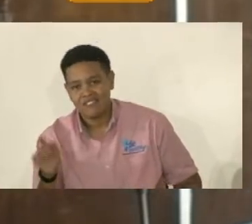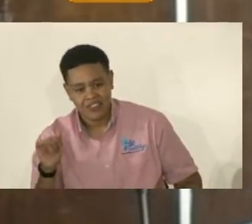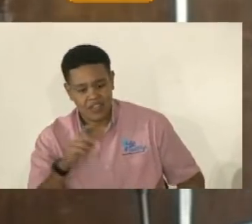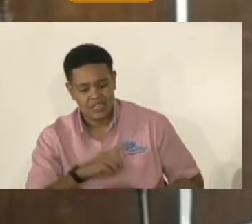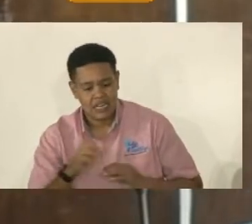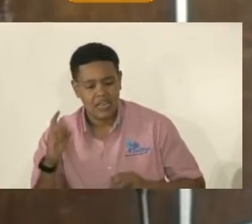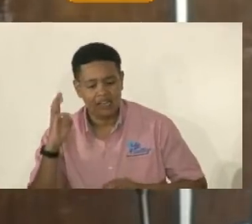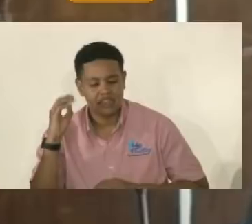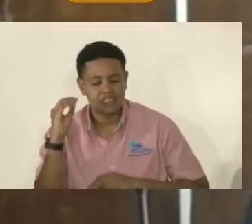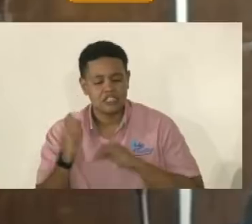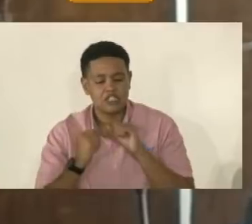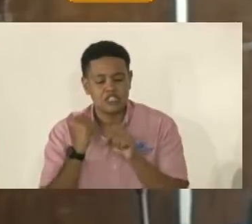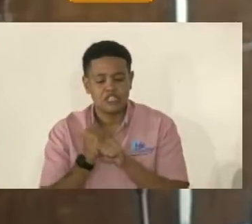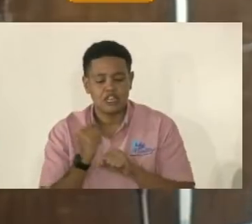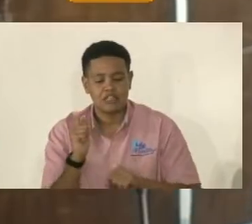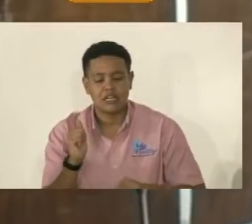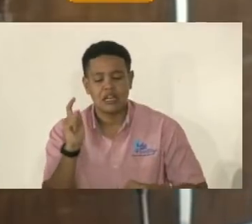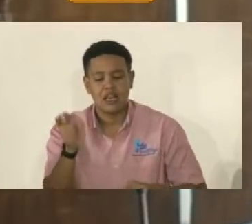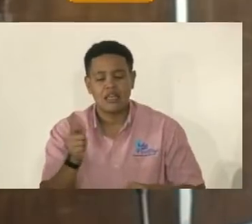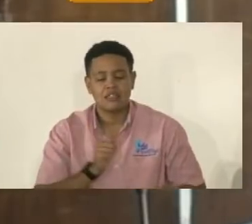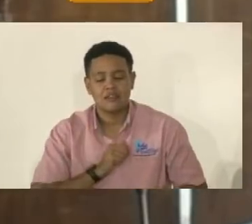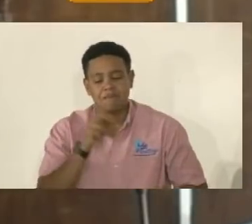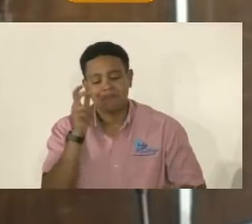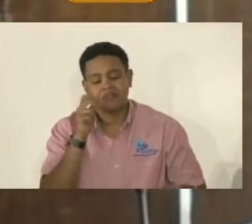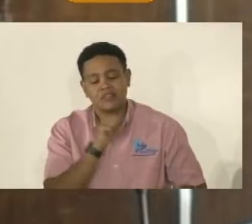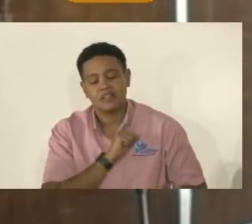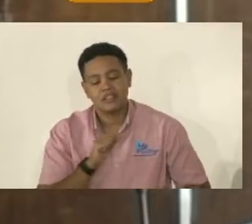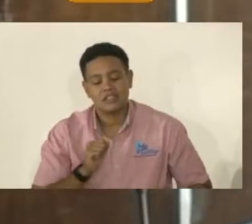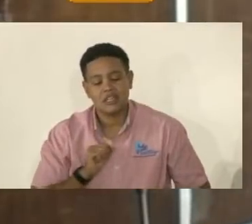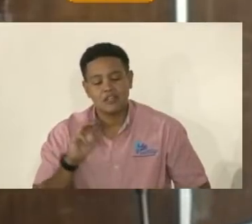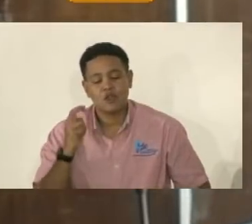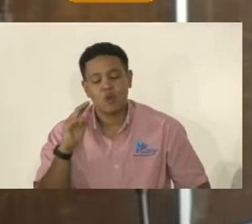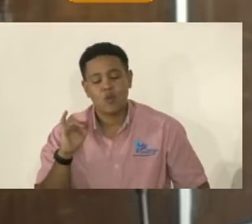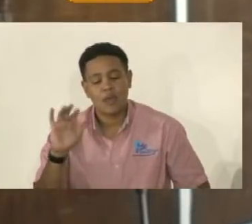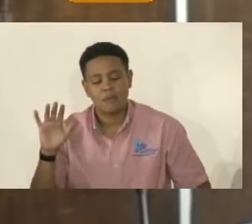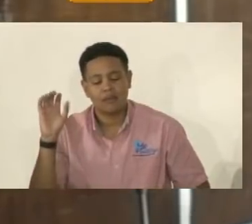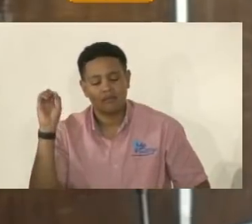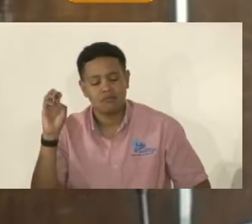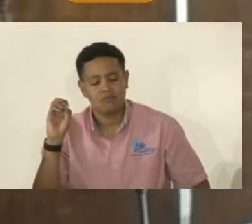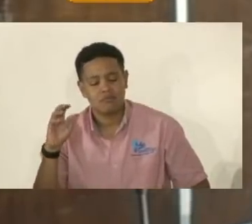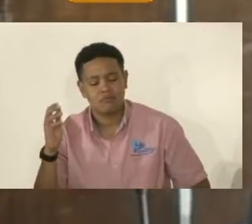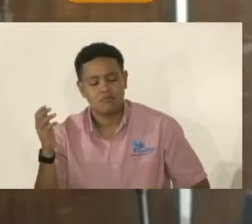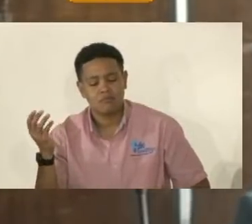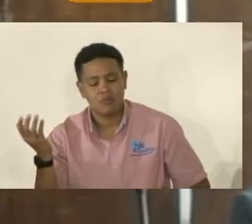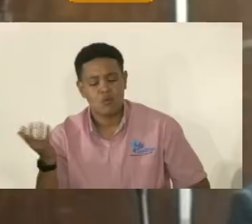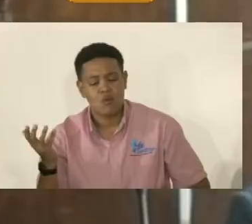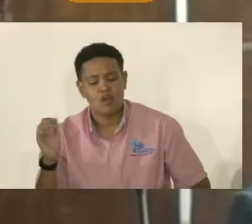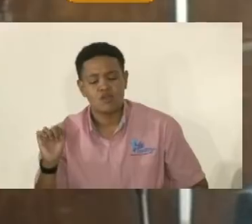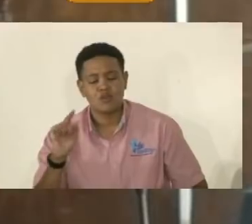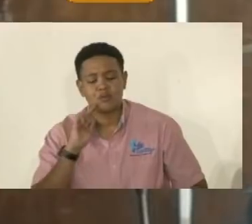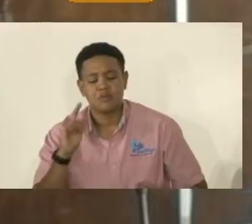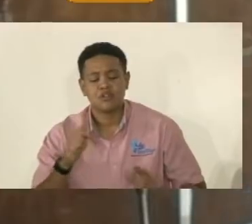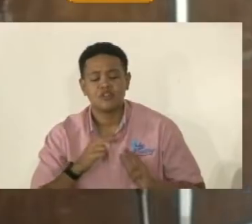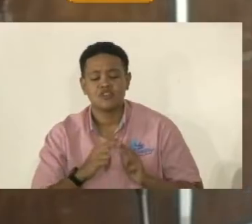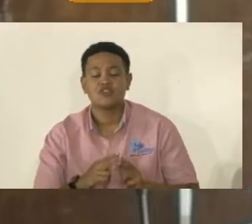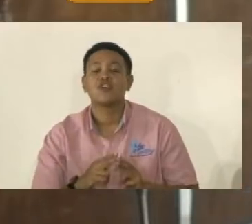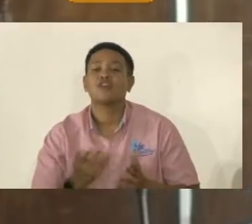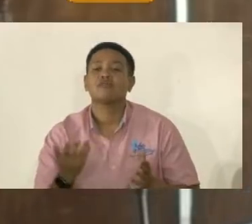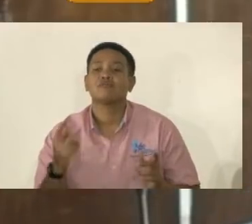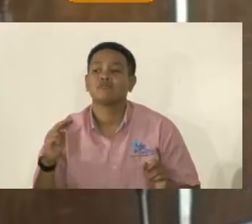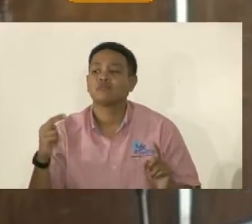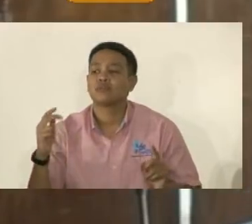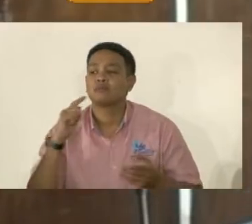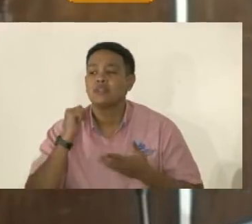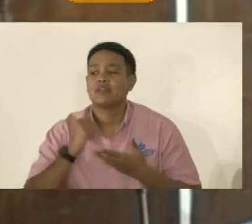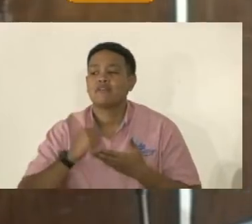60 years later, I listened to Senator Webby deliver what could be styled as the perspective of the